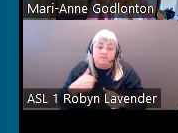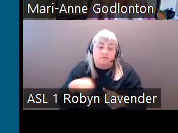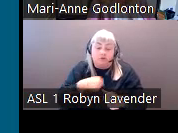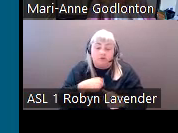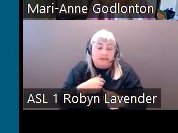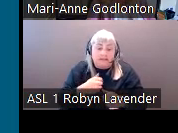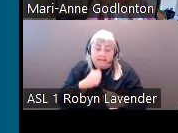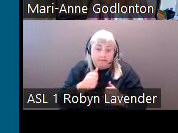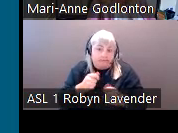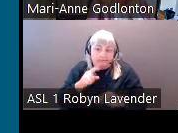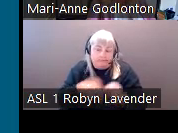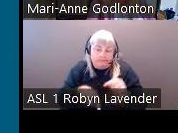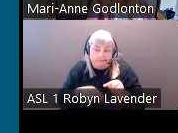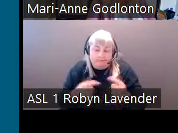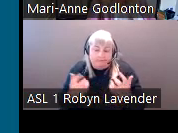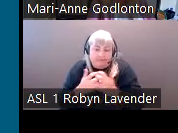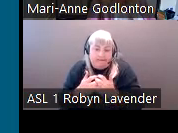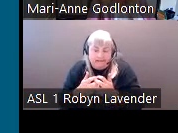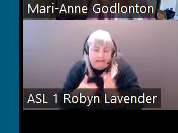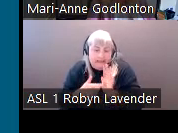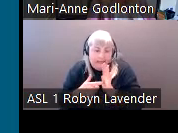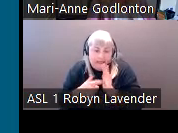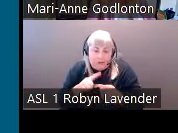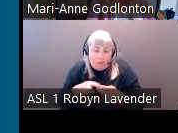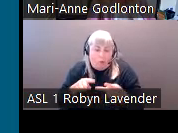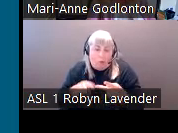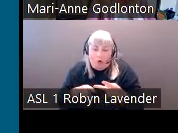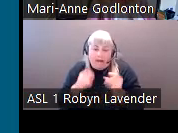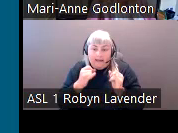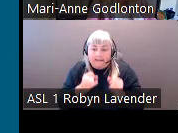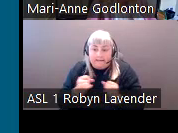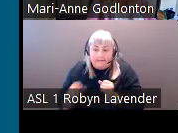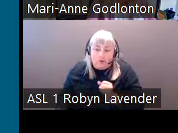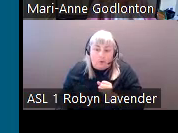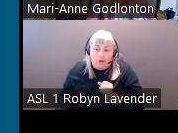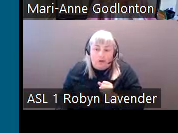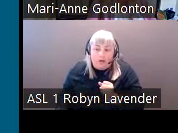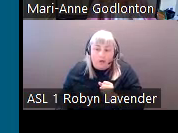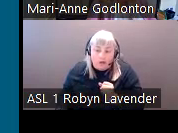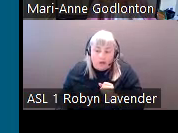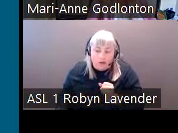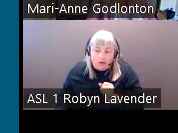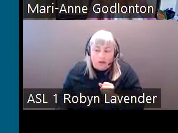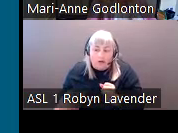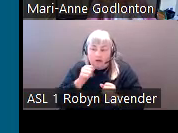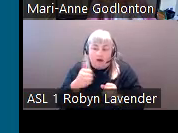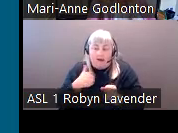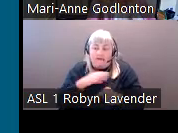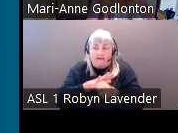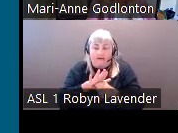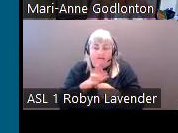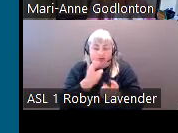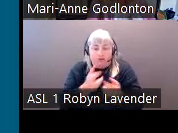mandate, or individuals that we didn't have the resources to support, that type of